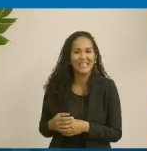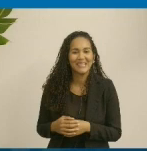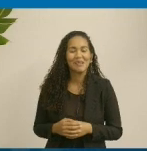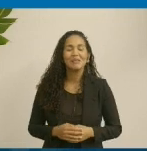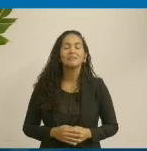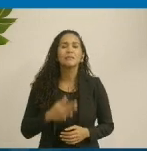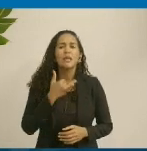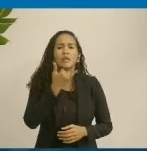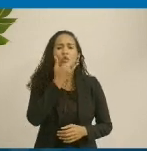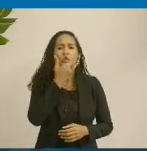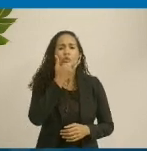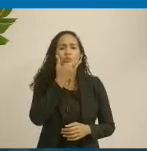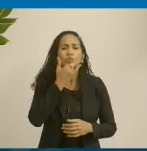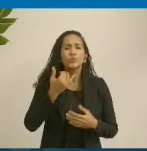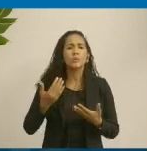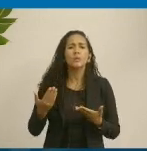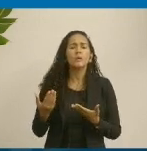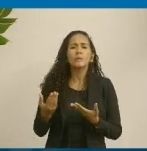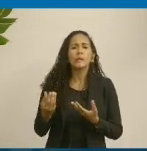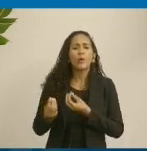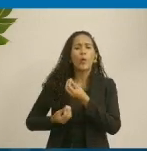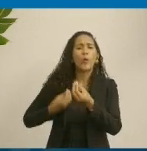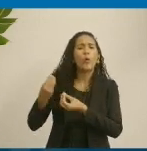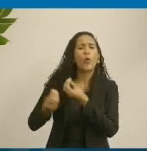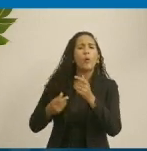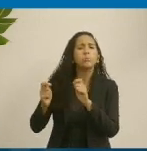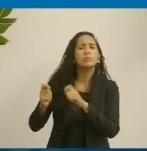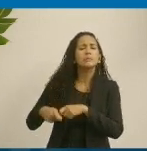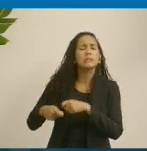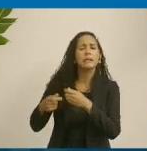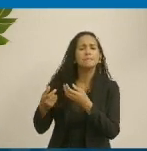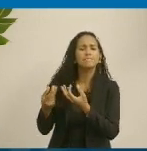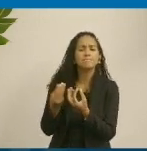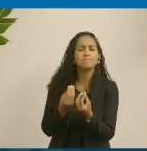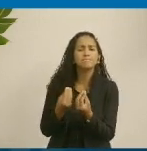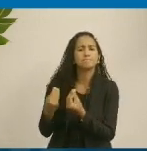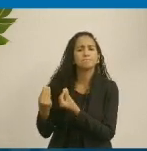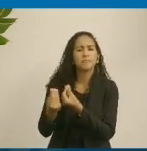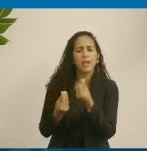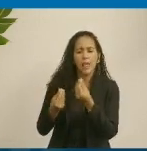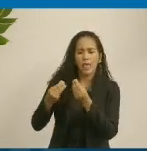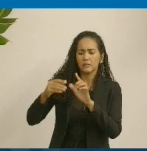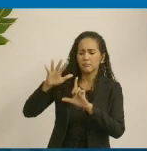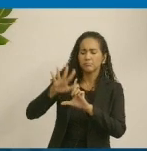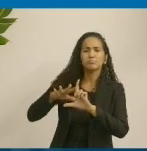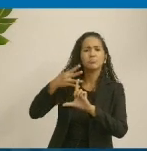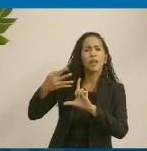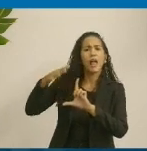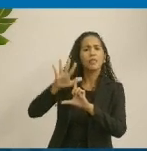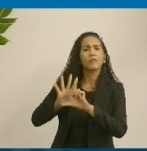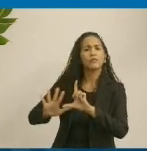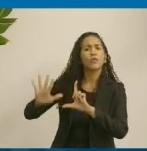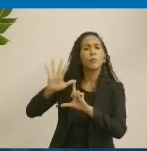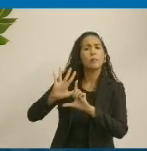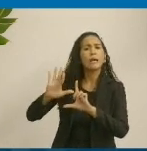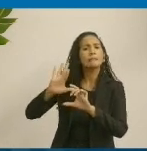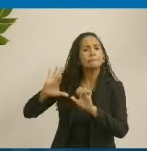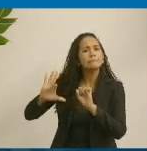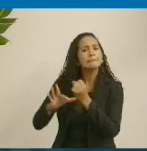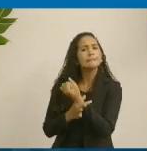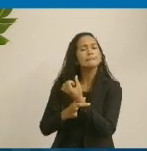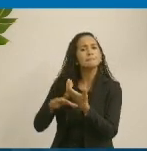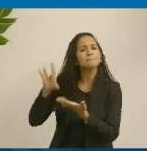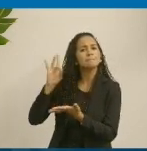the assurance of, that the information, of course, is not only truthful, but at the same time meets